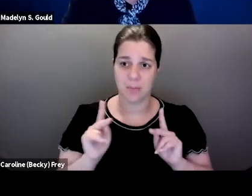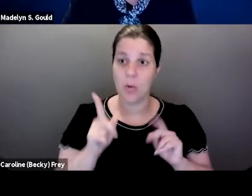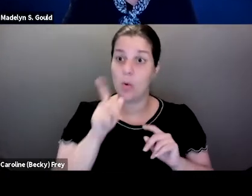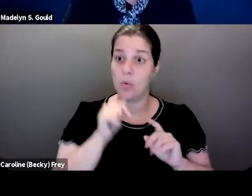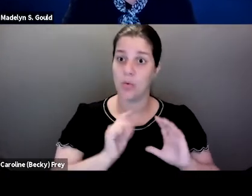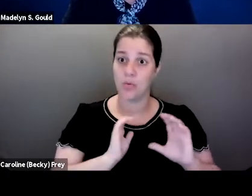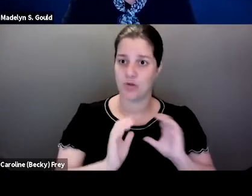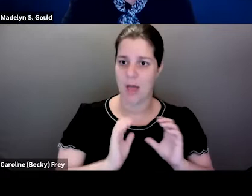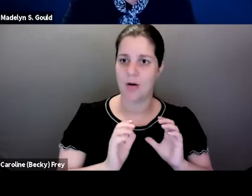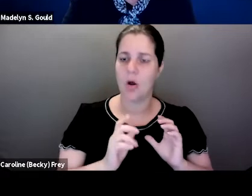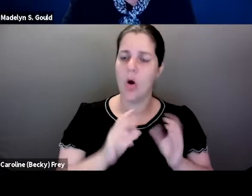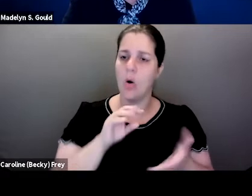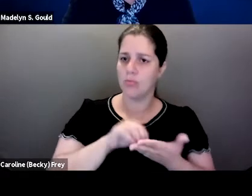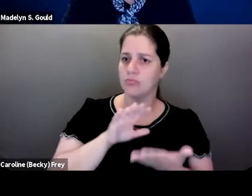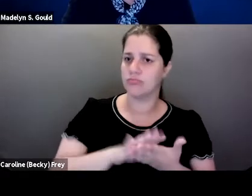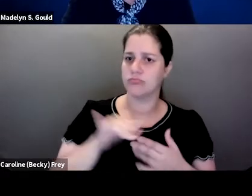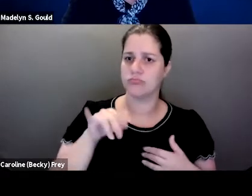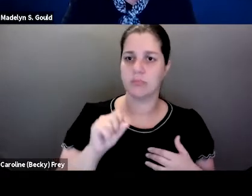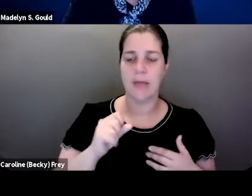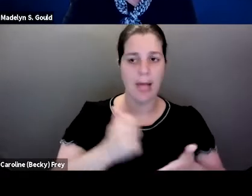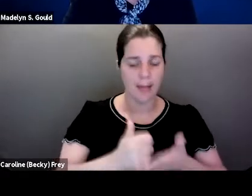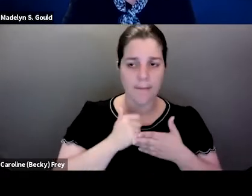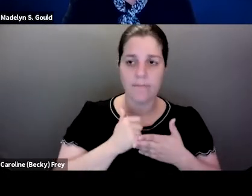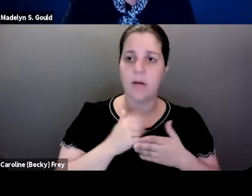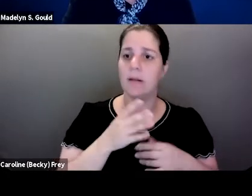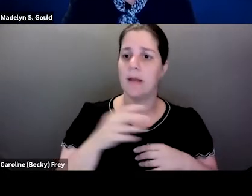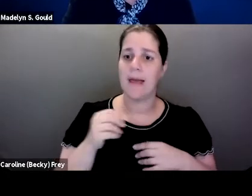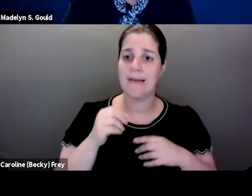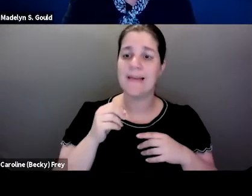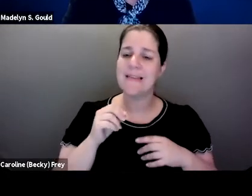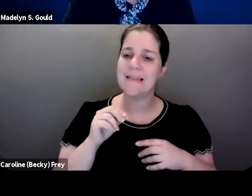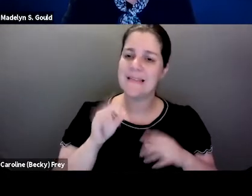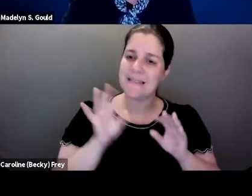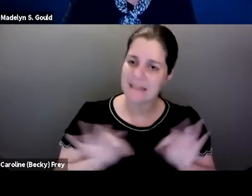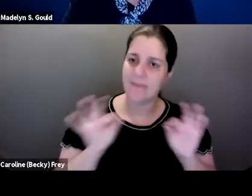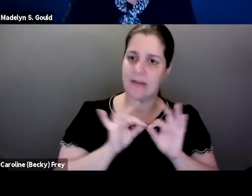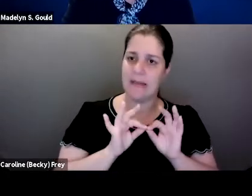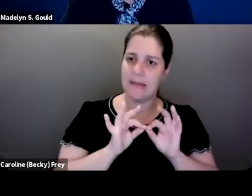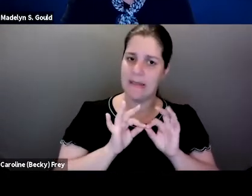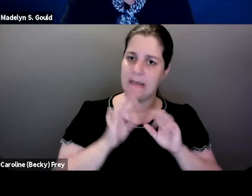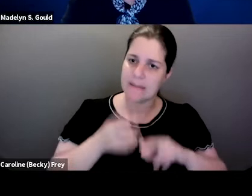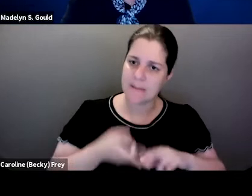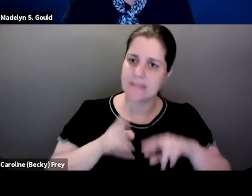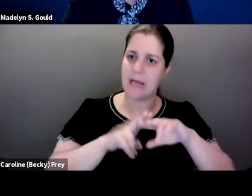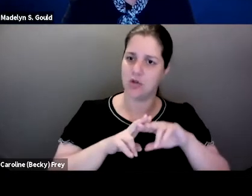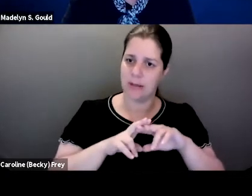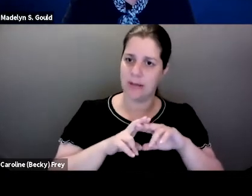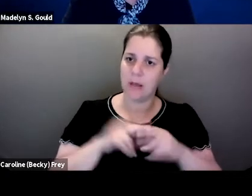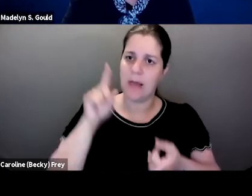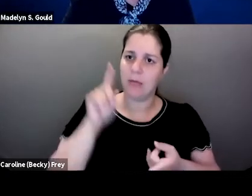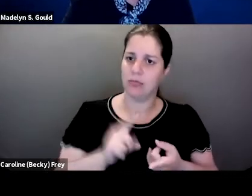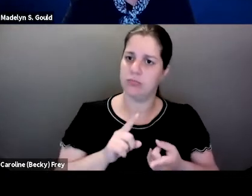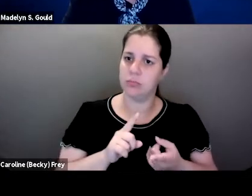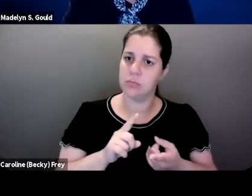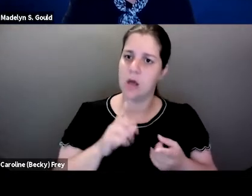was helpful and that they were significantly and substantially less distressed at the end of the chat intervention than they were at